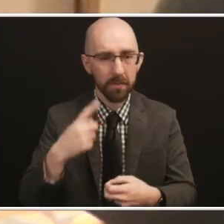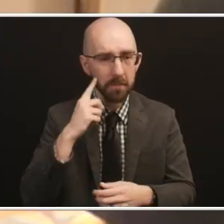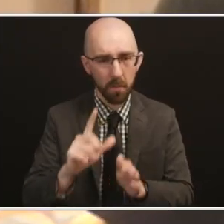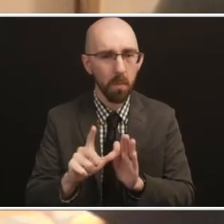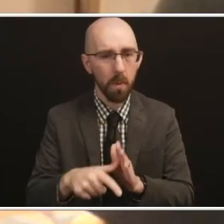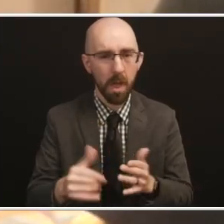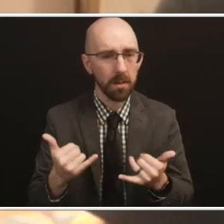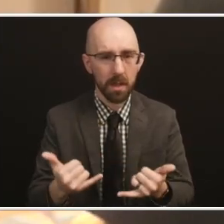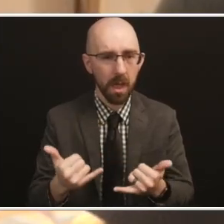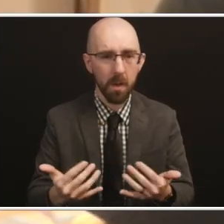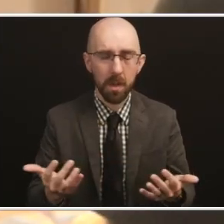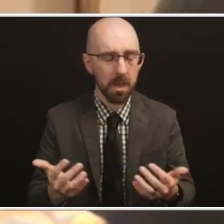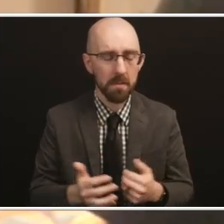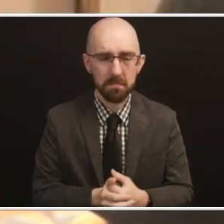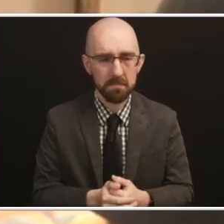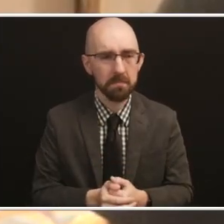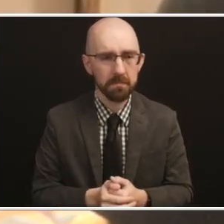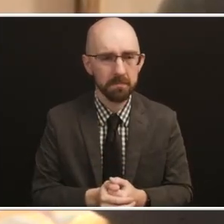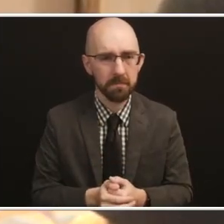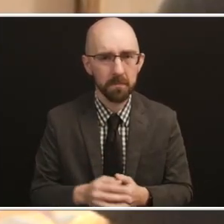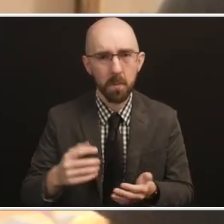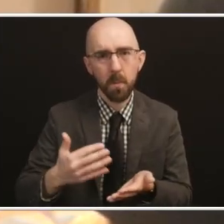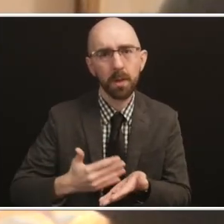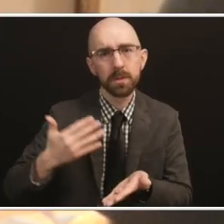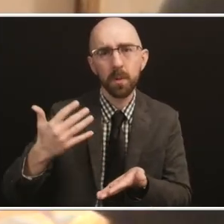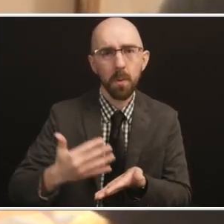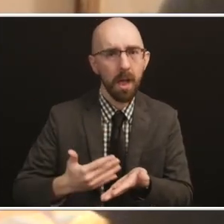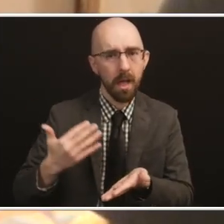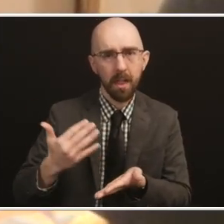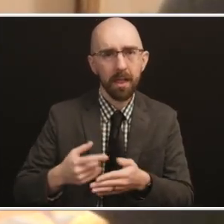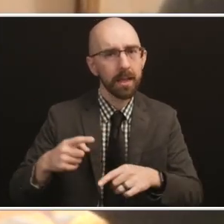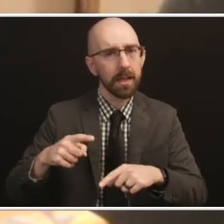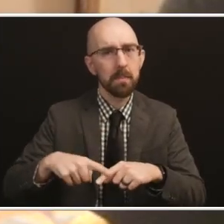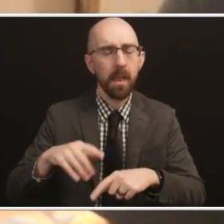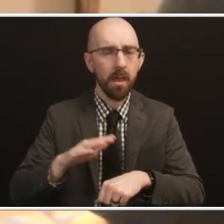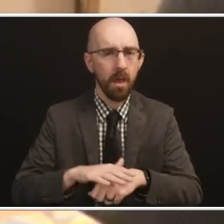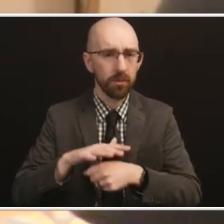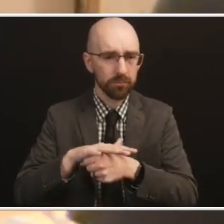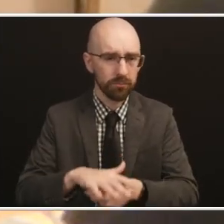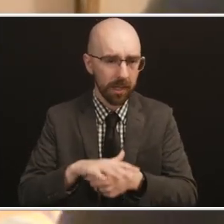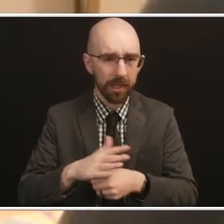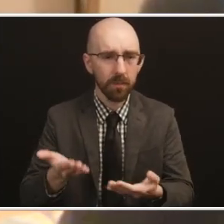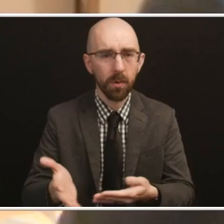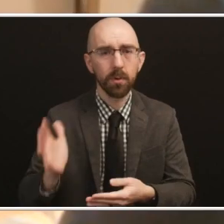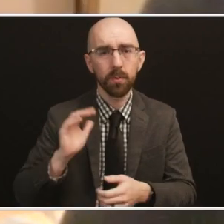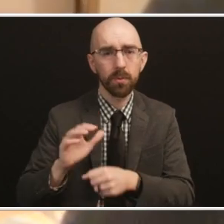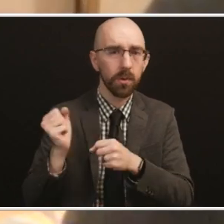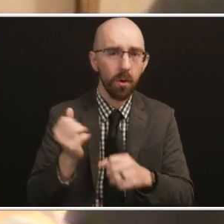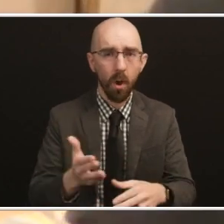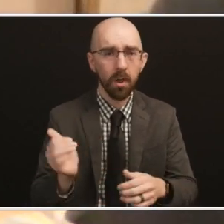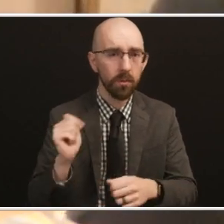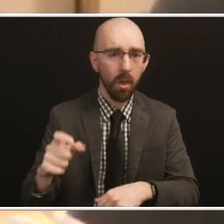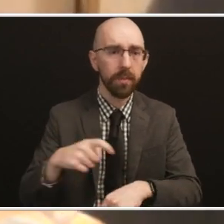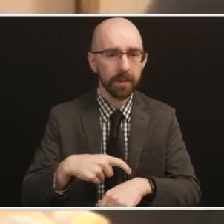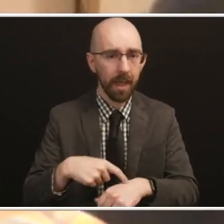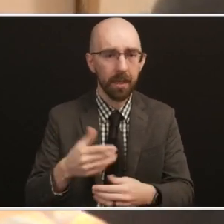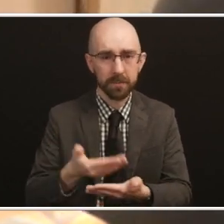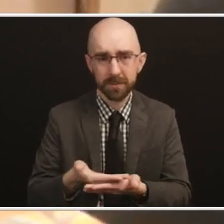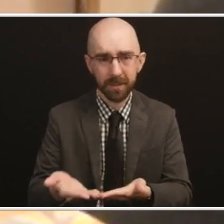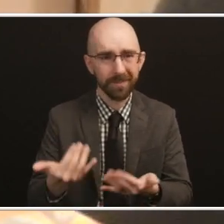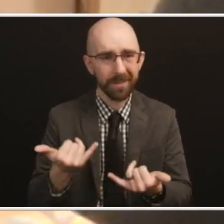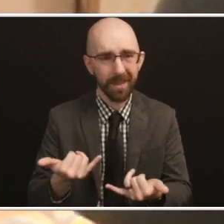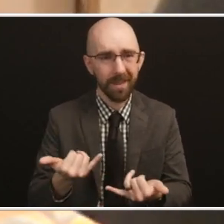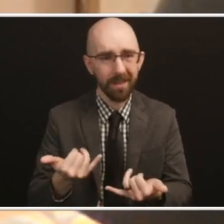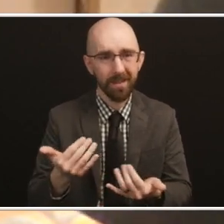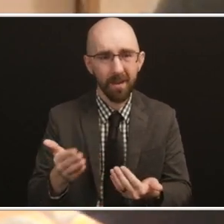while. Once in a while, depending on stress and what used to cause them all the time and stuff, I would almost